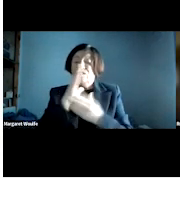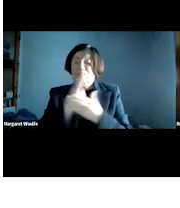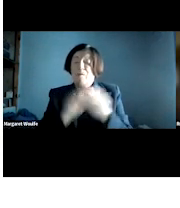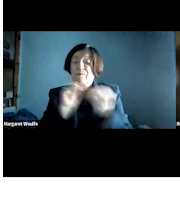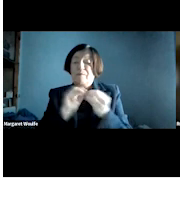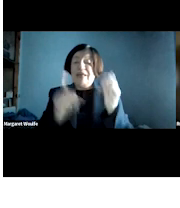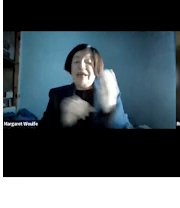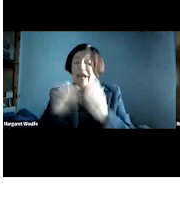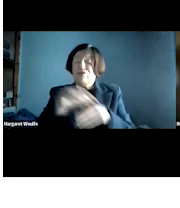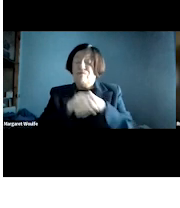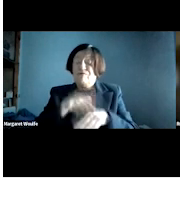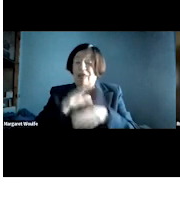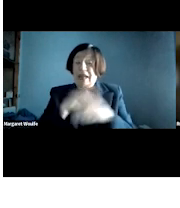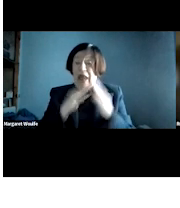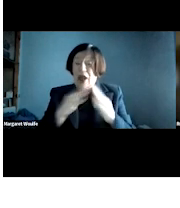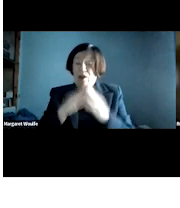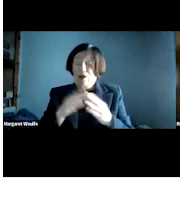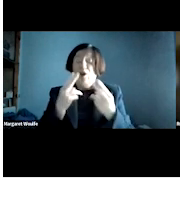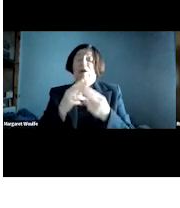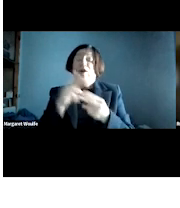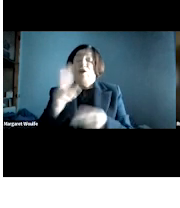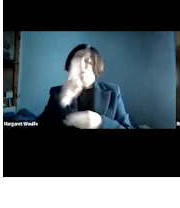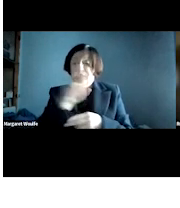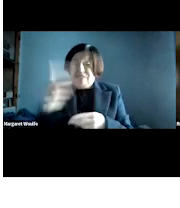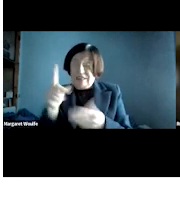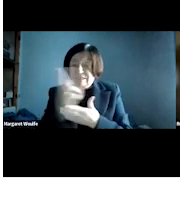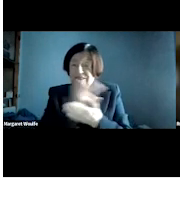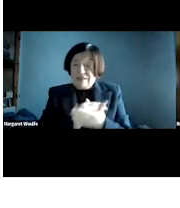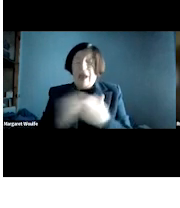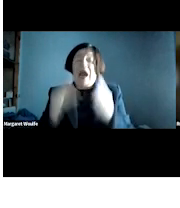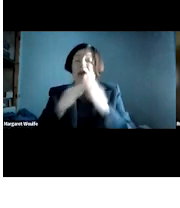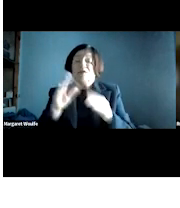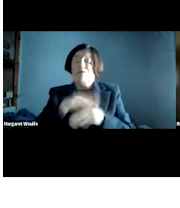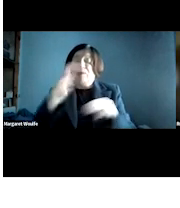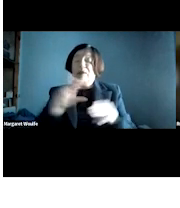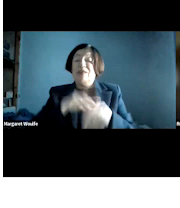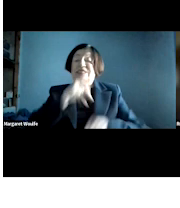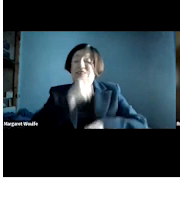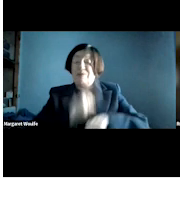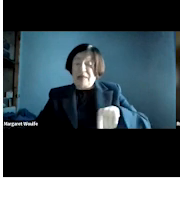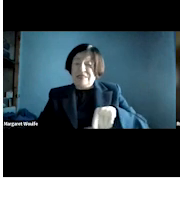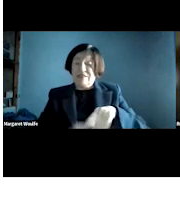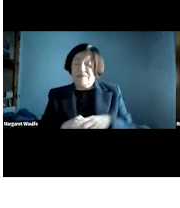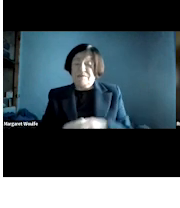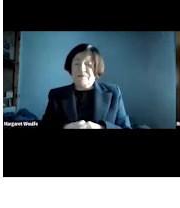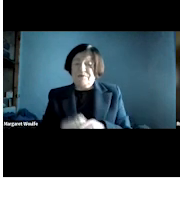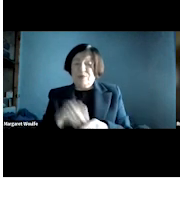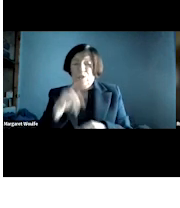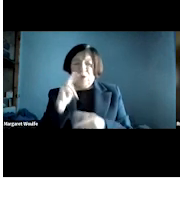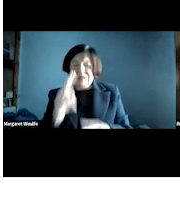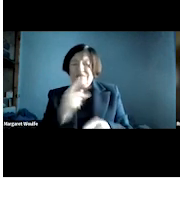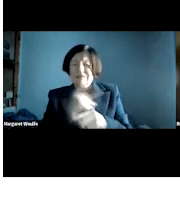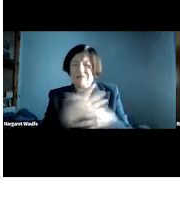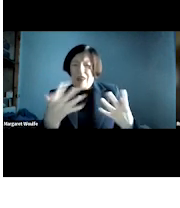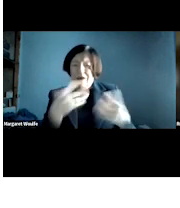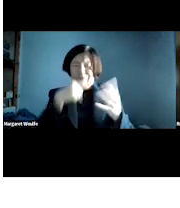to as age-friendly housing, universal design housing, housing for people with disabilities. So you can see there's quite a